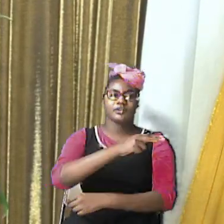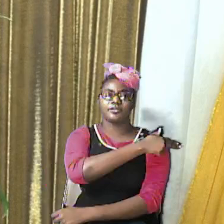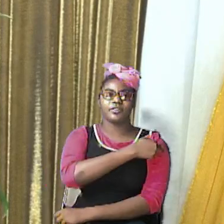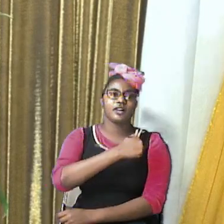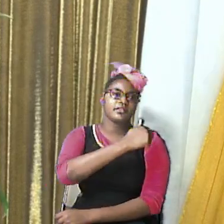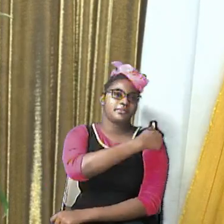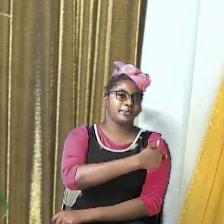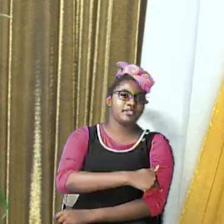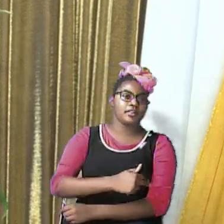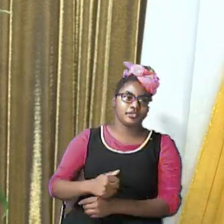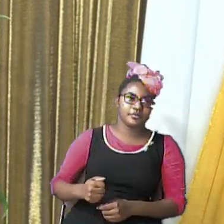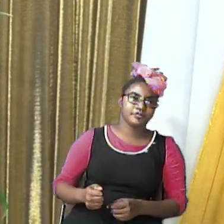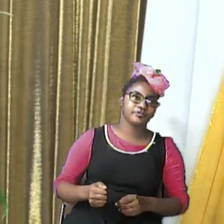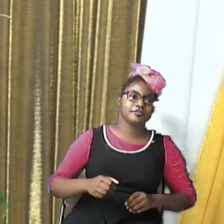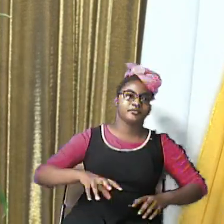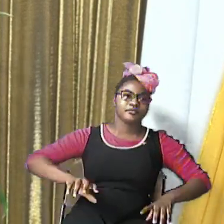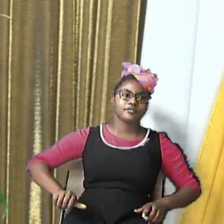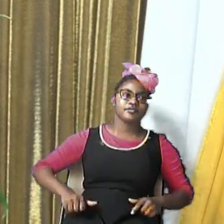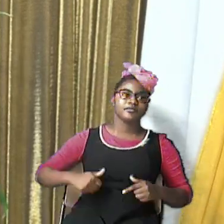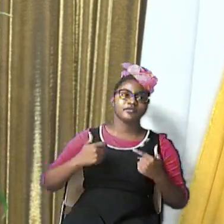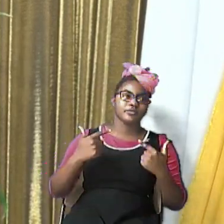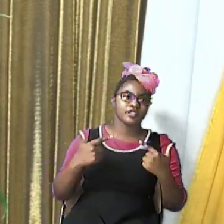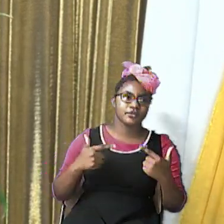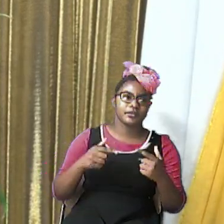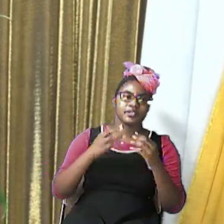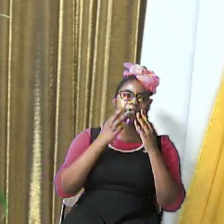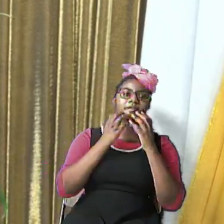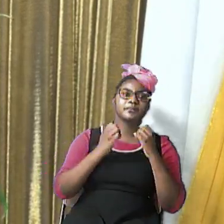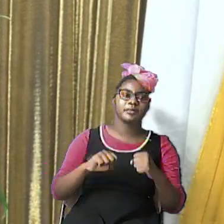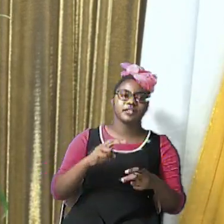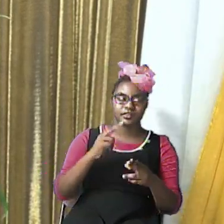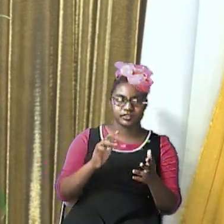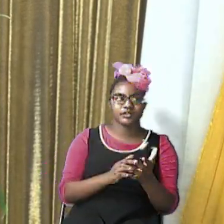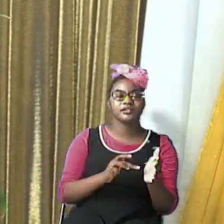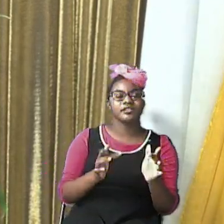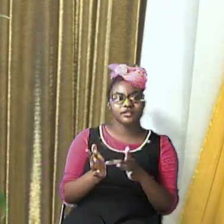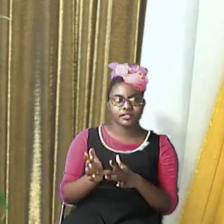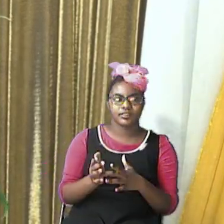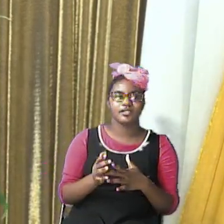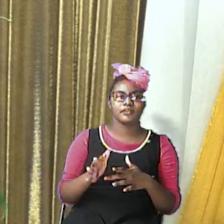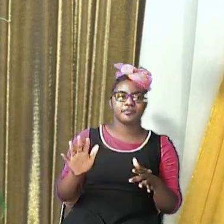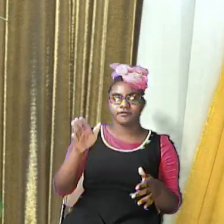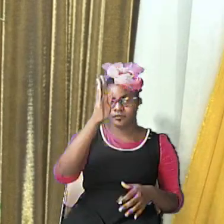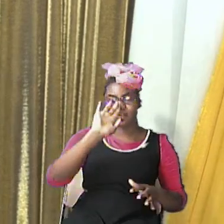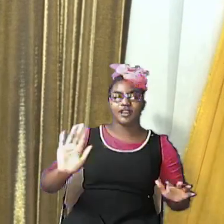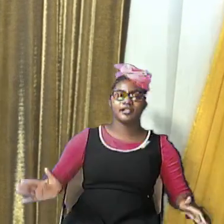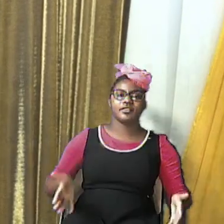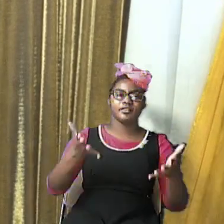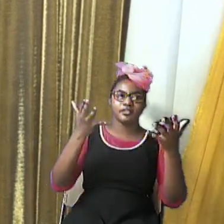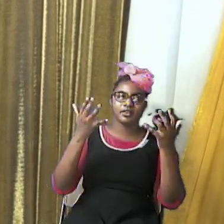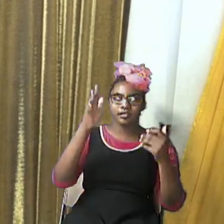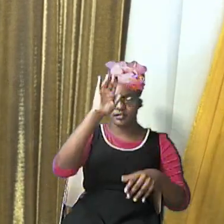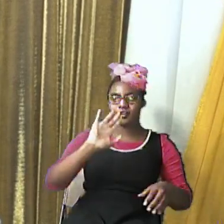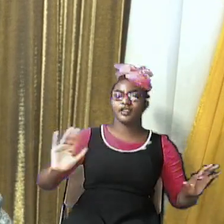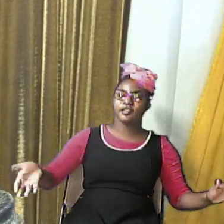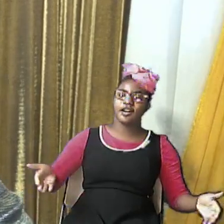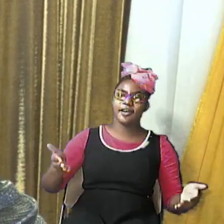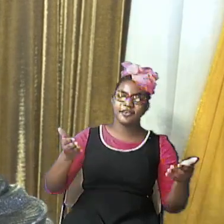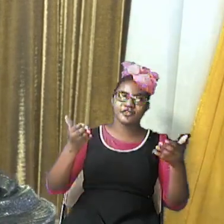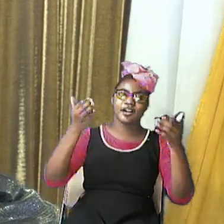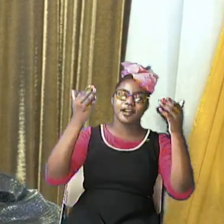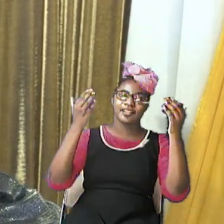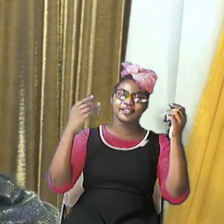he's moving on in the precious name of Jesus. Let God arise. Let